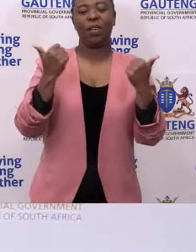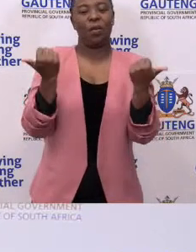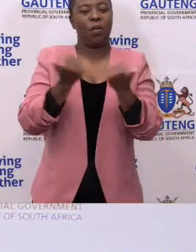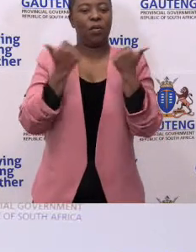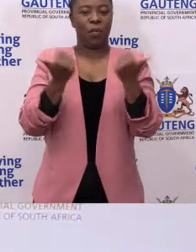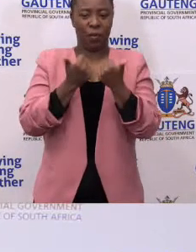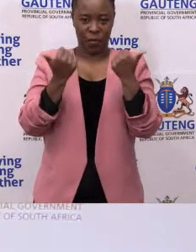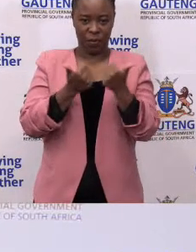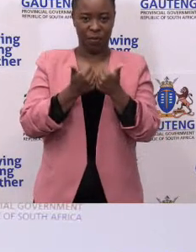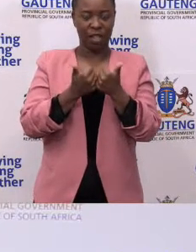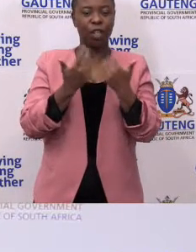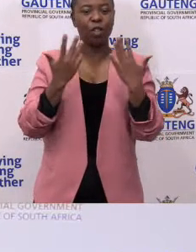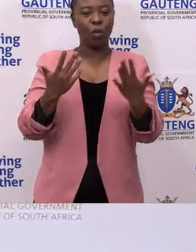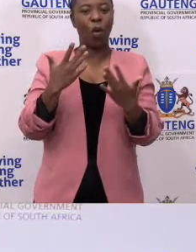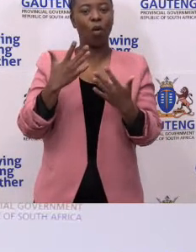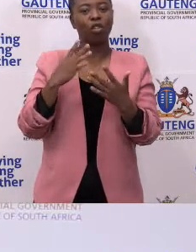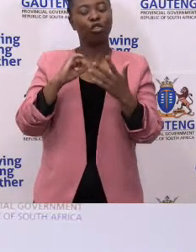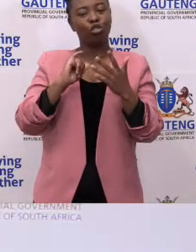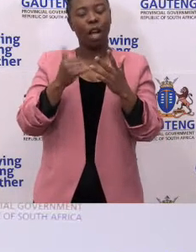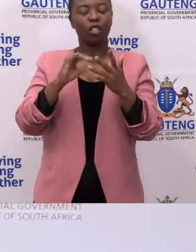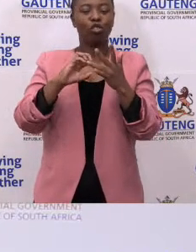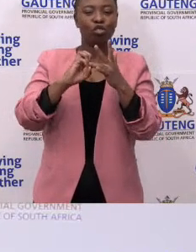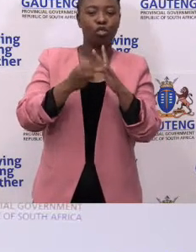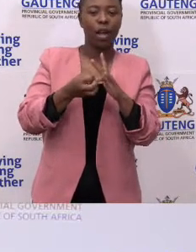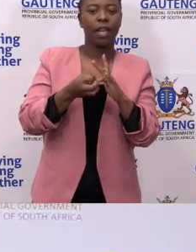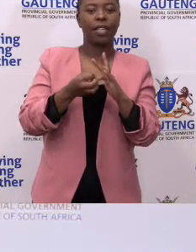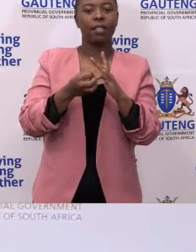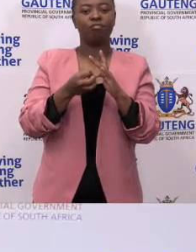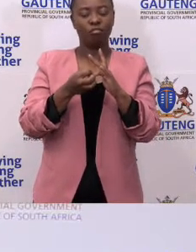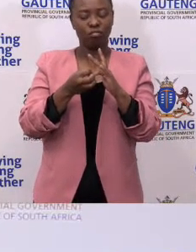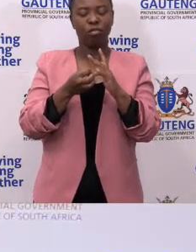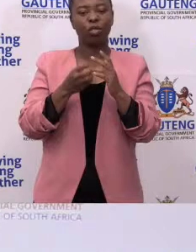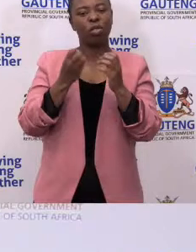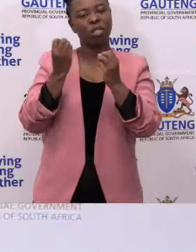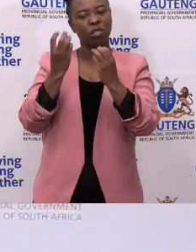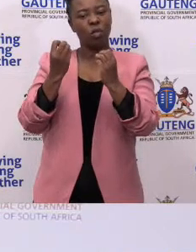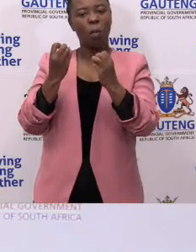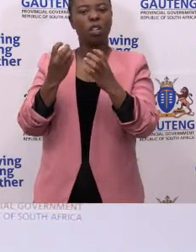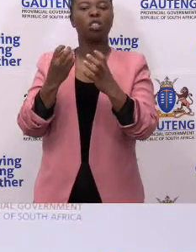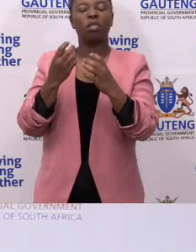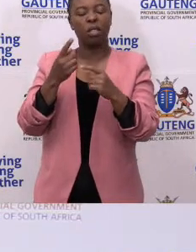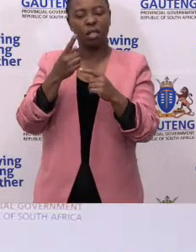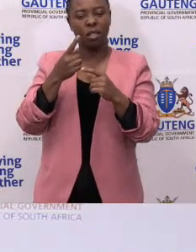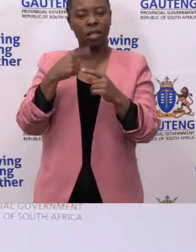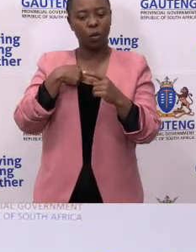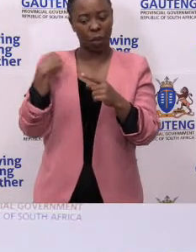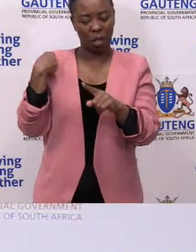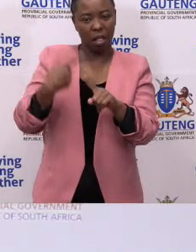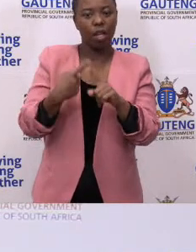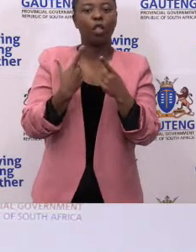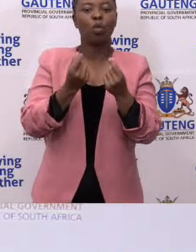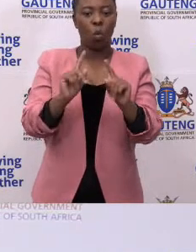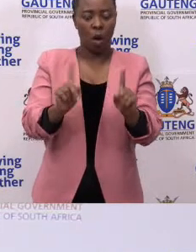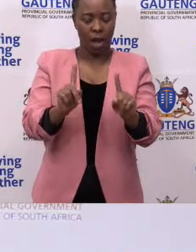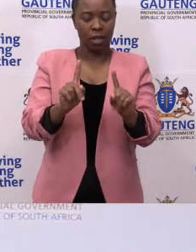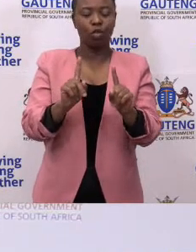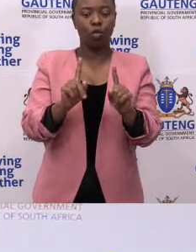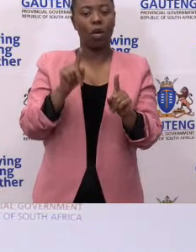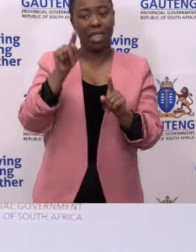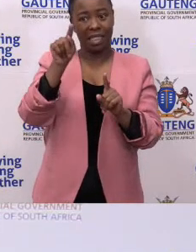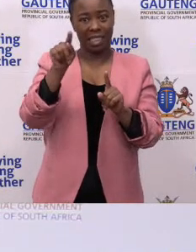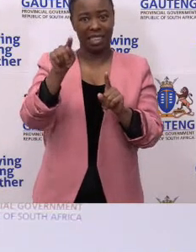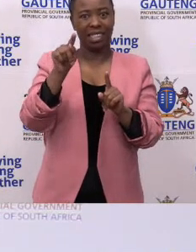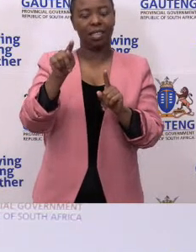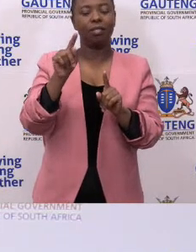we are just trying to onboard him on the latest that we have been doing, and he will be coming on board in